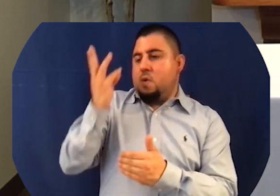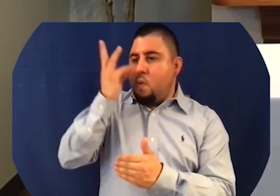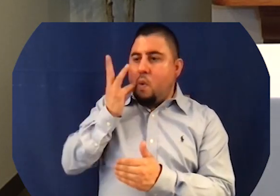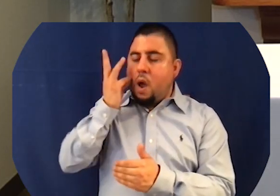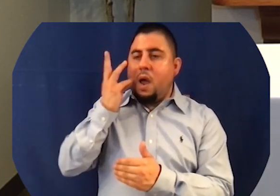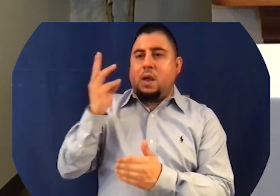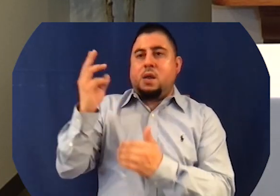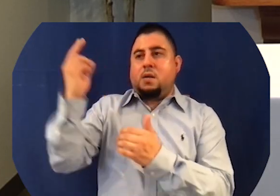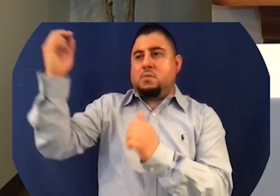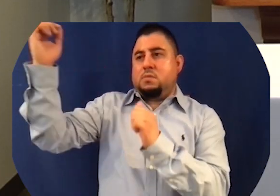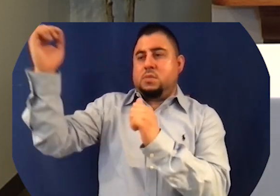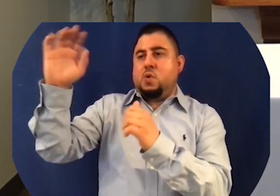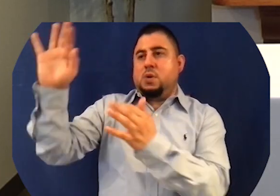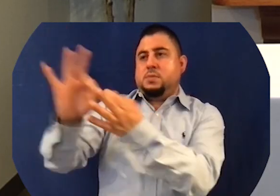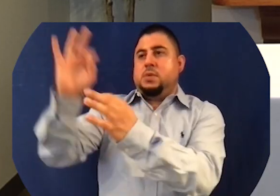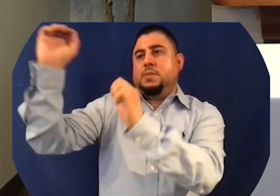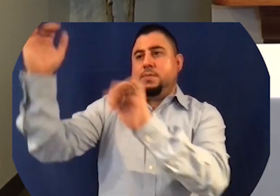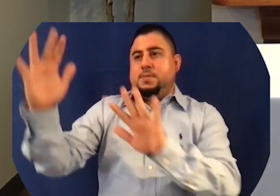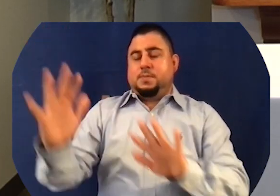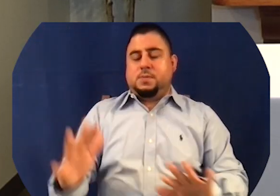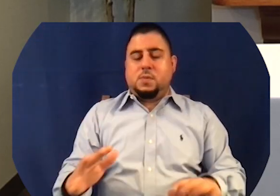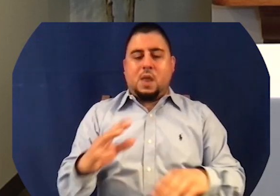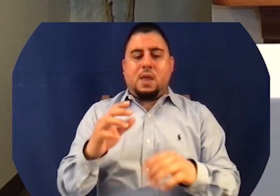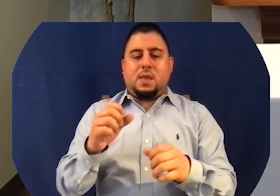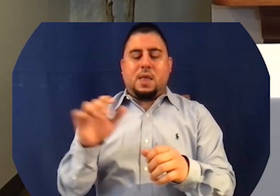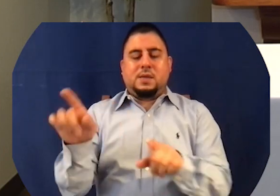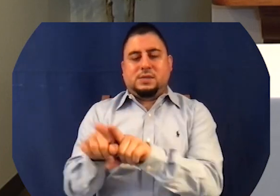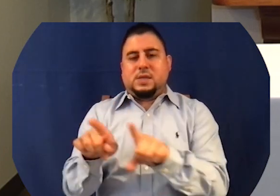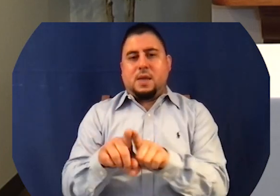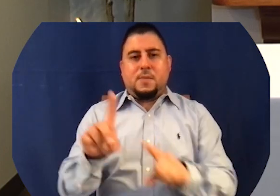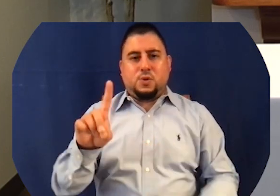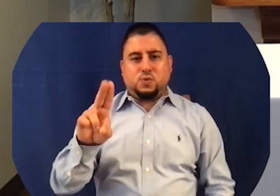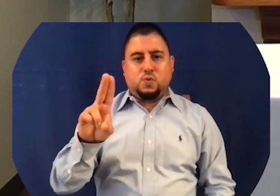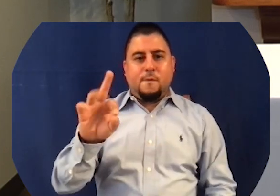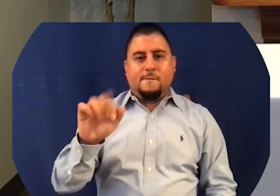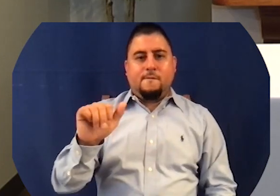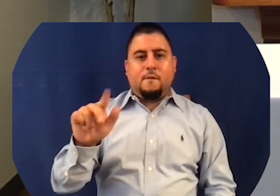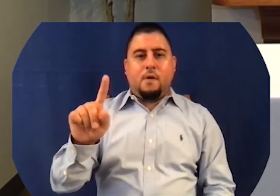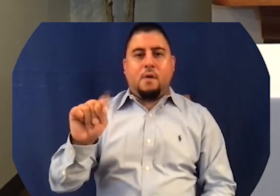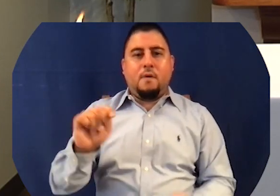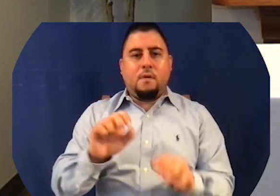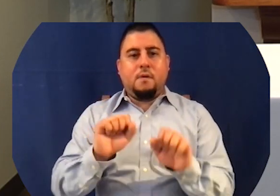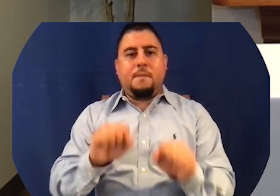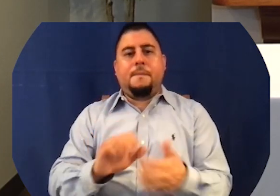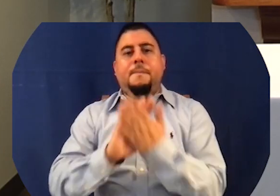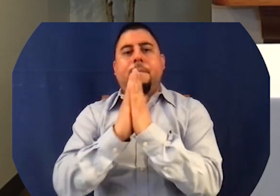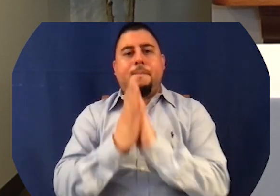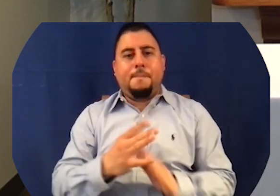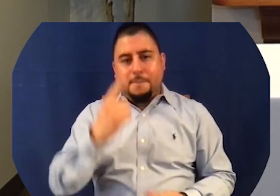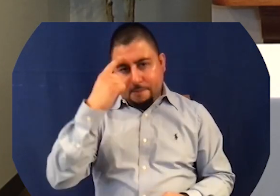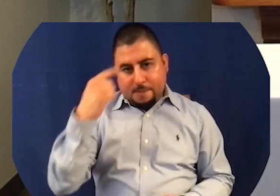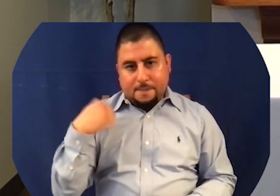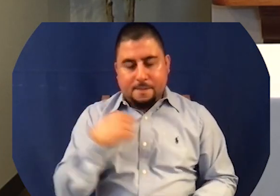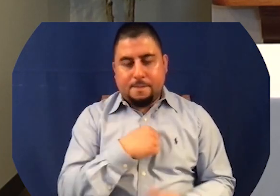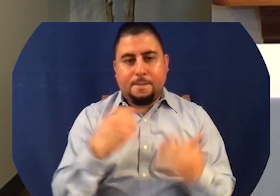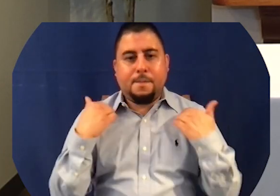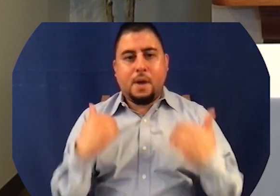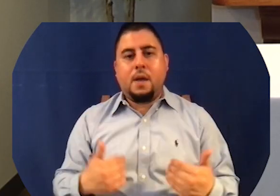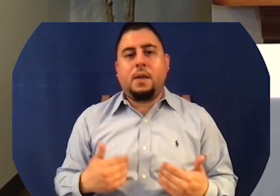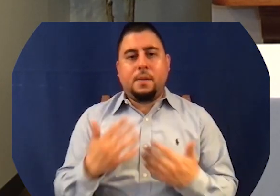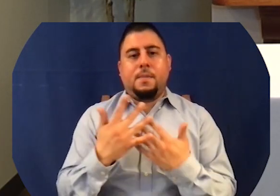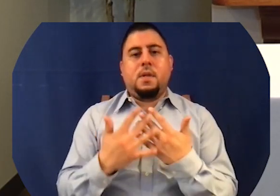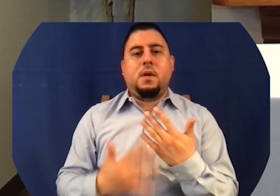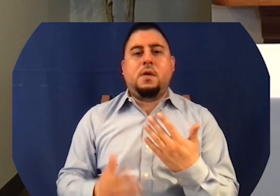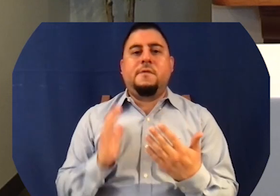by sending down your Spirit upon them like the dewfall, so that they may become for us the body